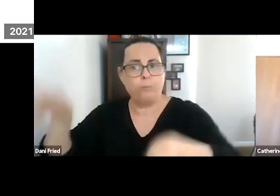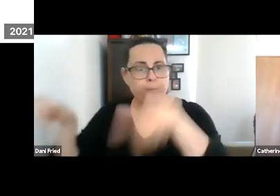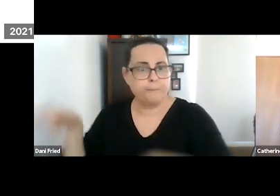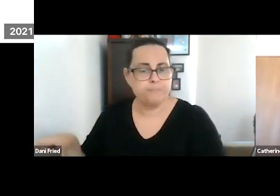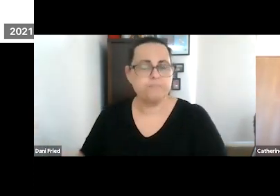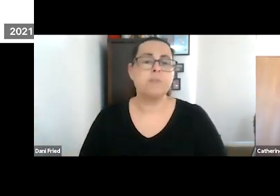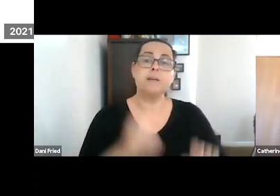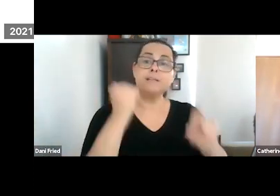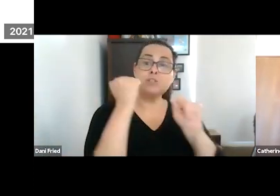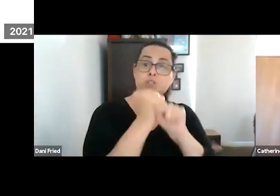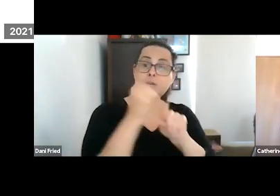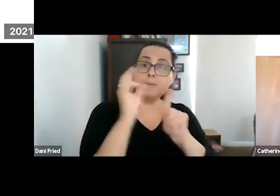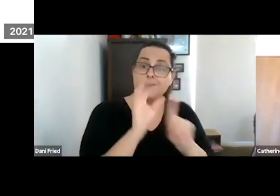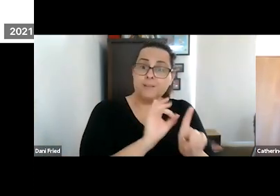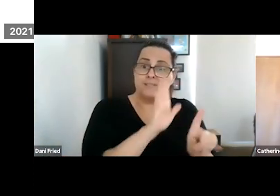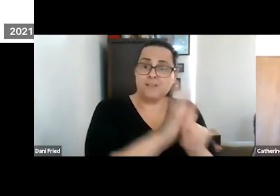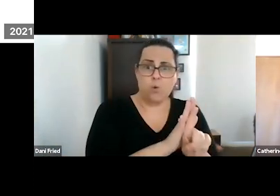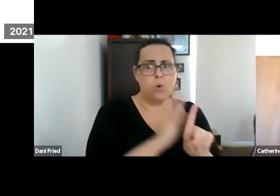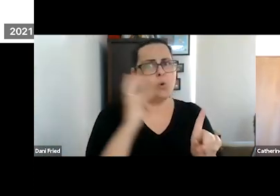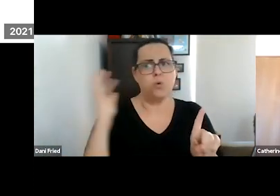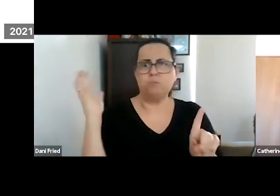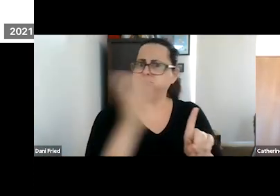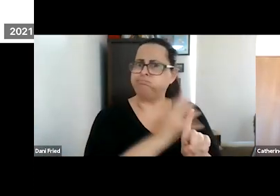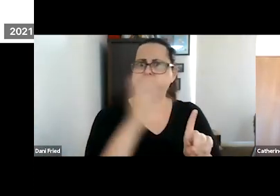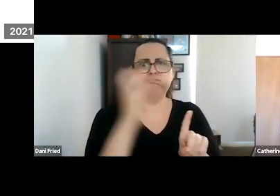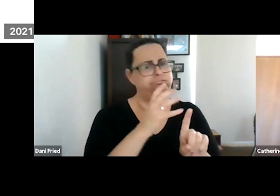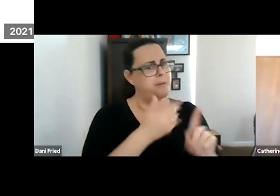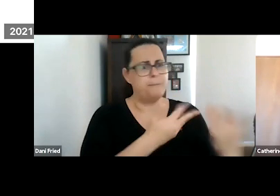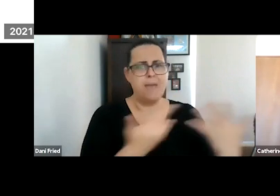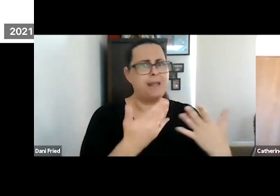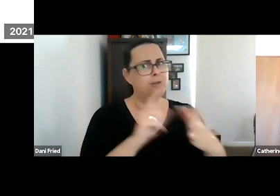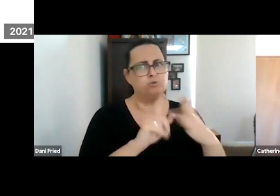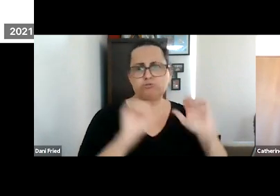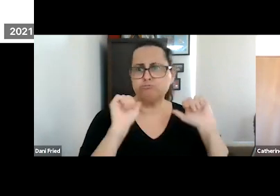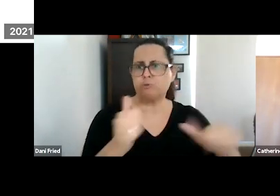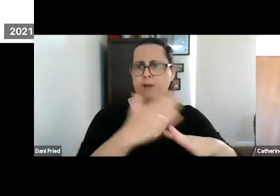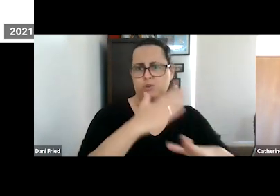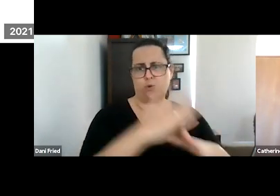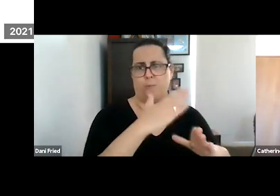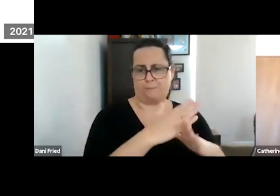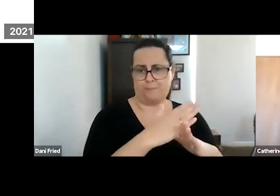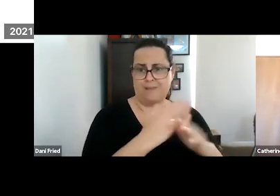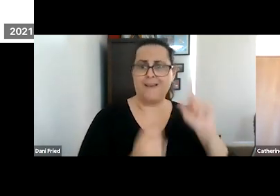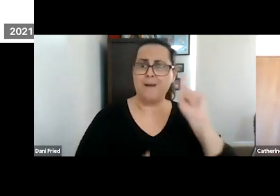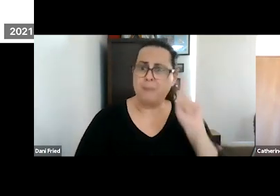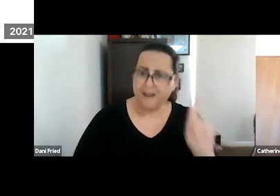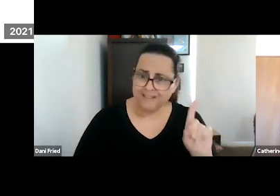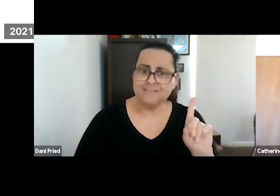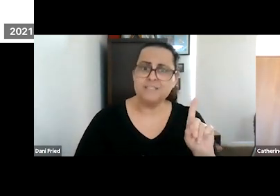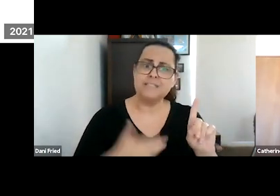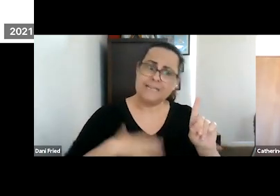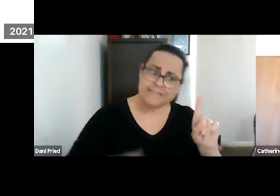you know, I know there's a lot doing a really good job, and we heard people talk about it, but it is about